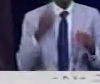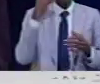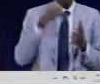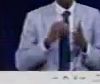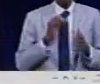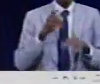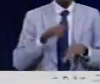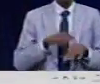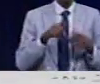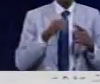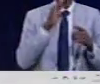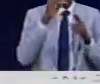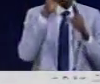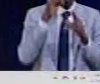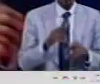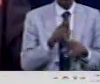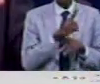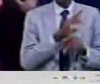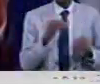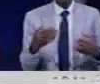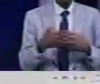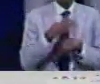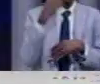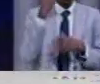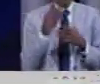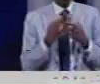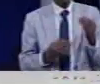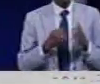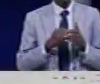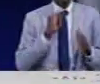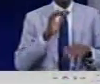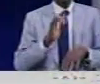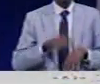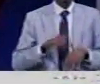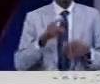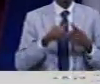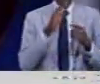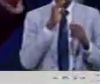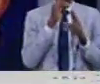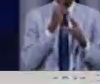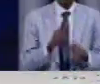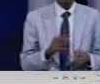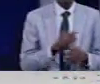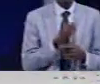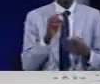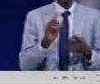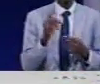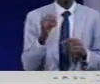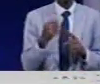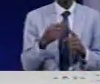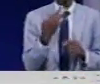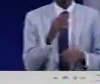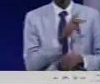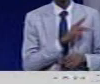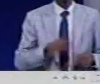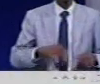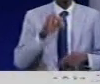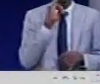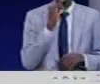of a king is, remember there is power. We are the ones to rule and reign and not to cower.